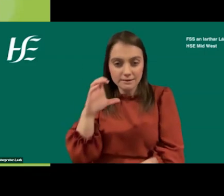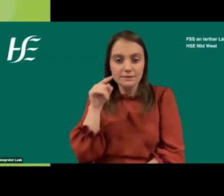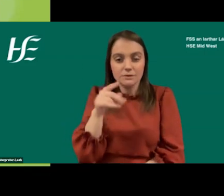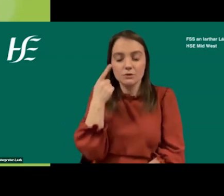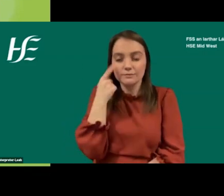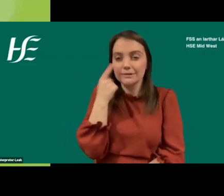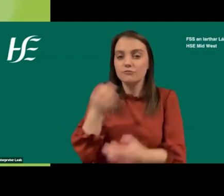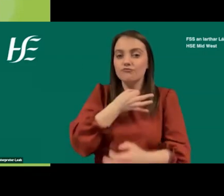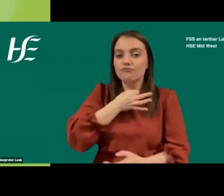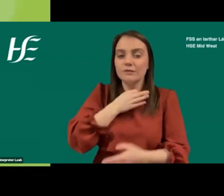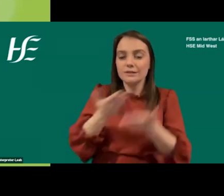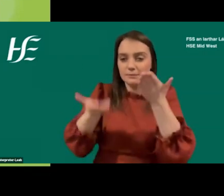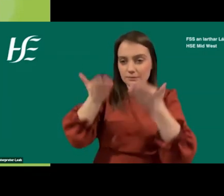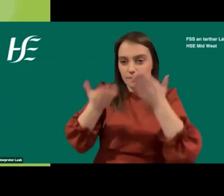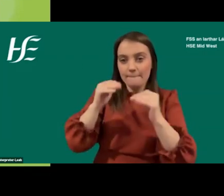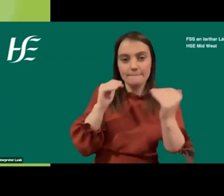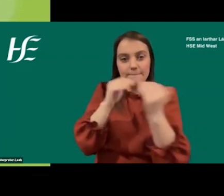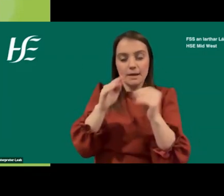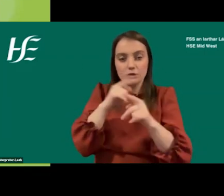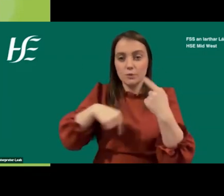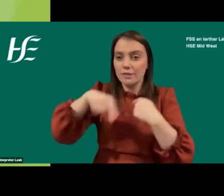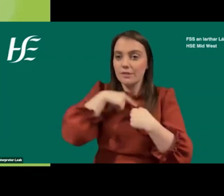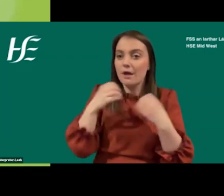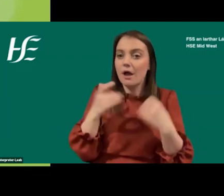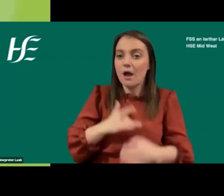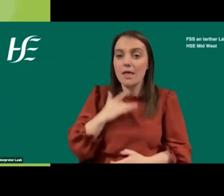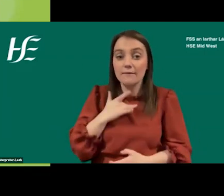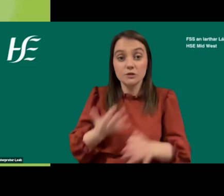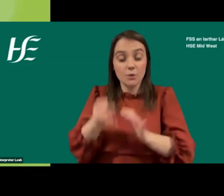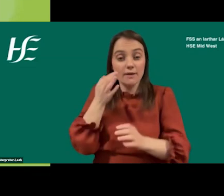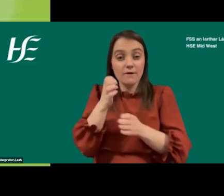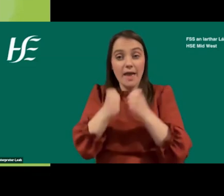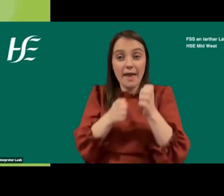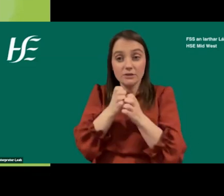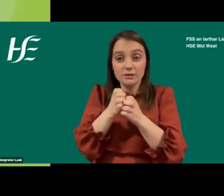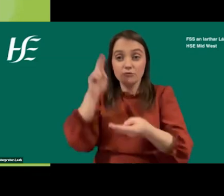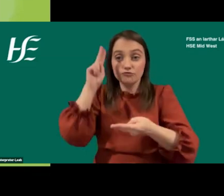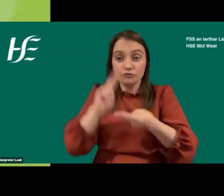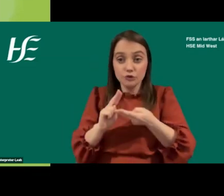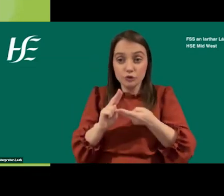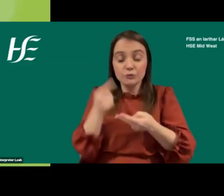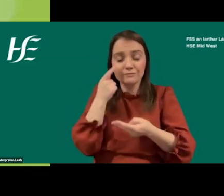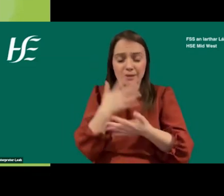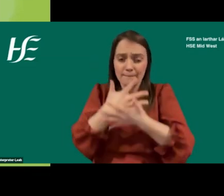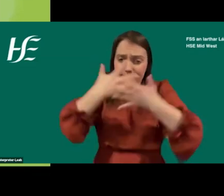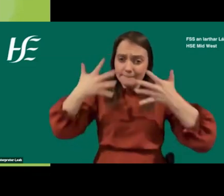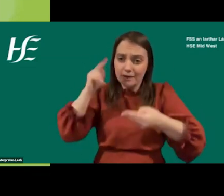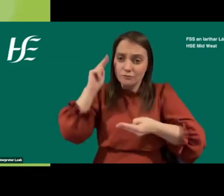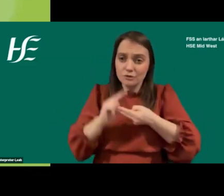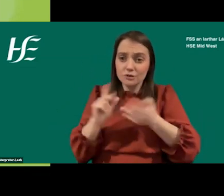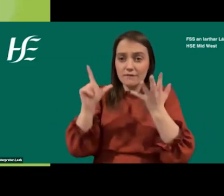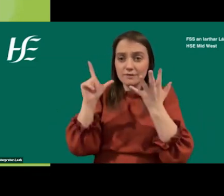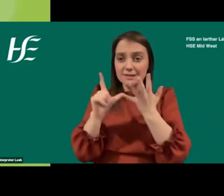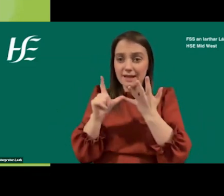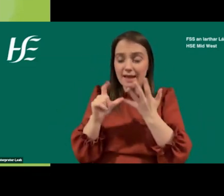into perspective with other aspects of our life. And if we exercise, there's a reduction, significant reduction